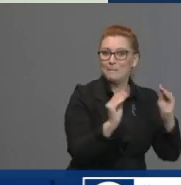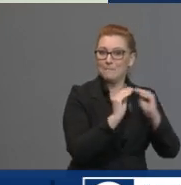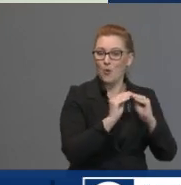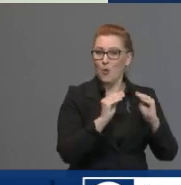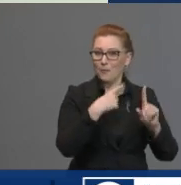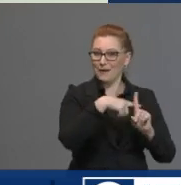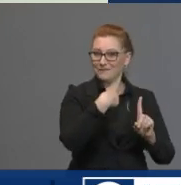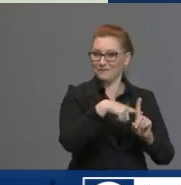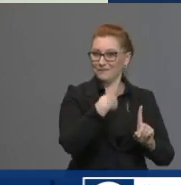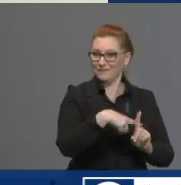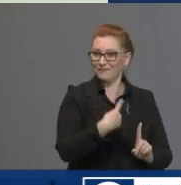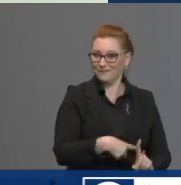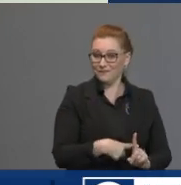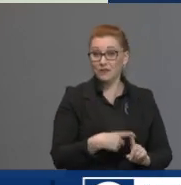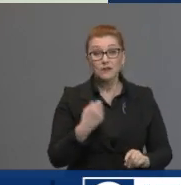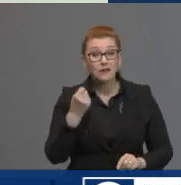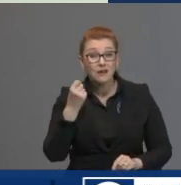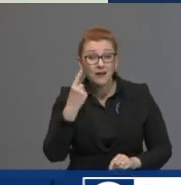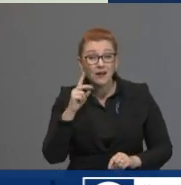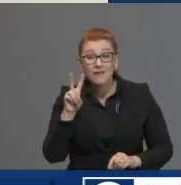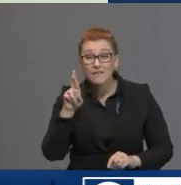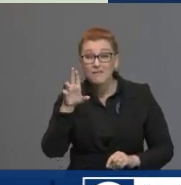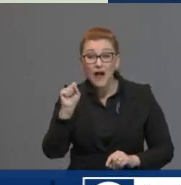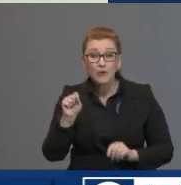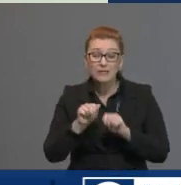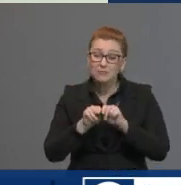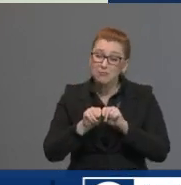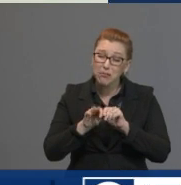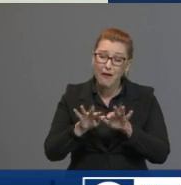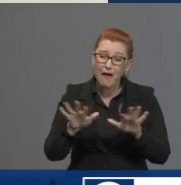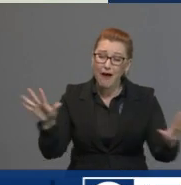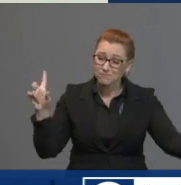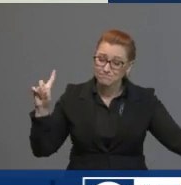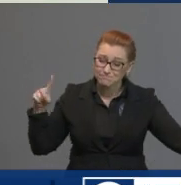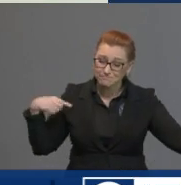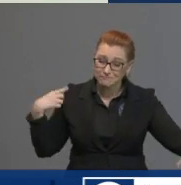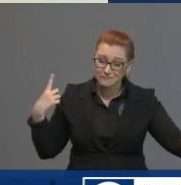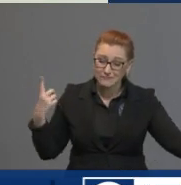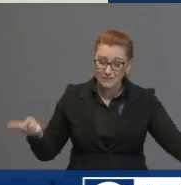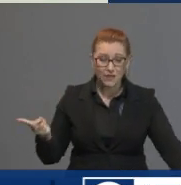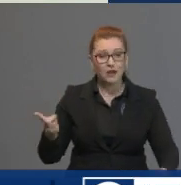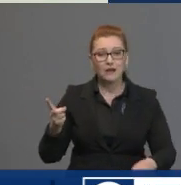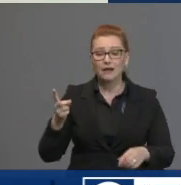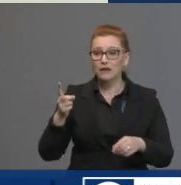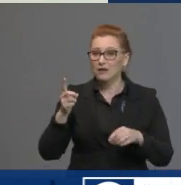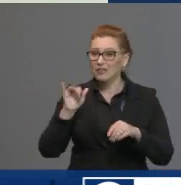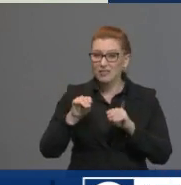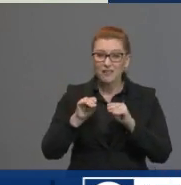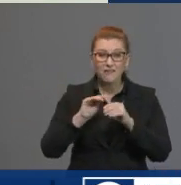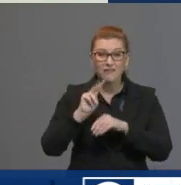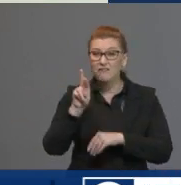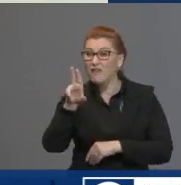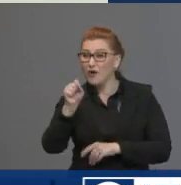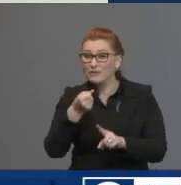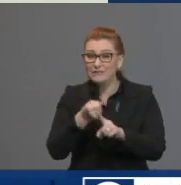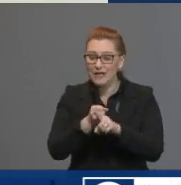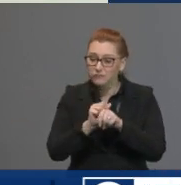been widespread for some time. It's in all 15 counties. It's in all 50 states. It's